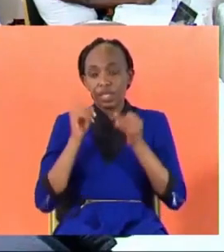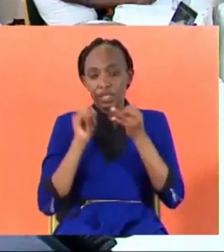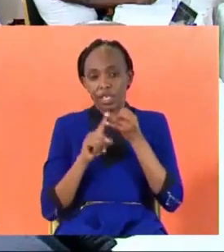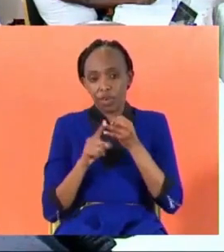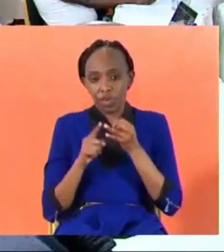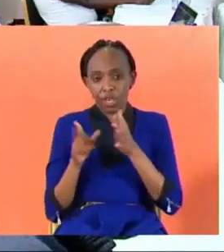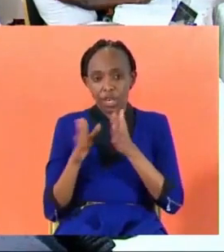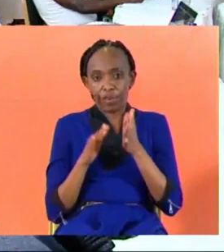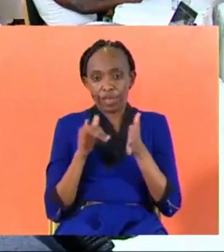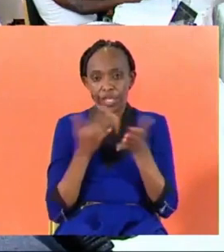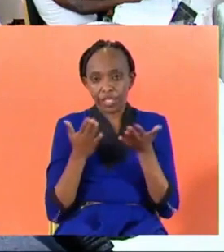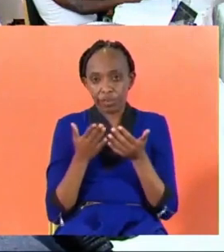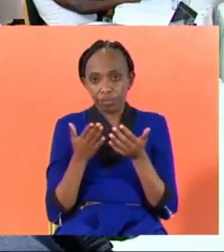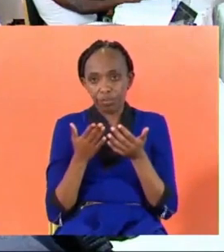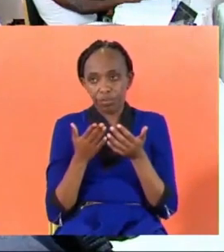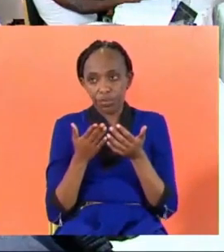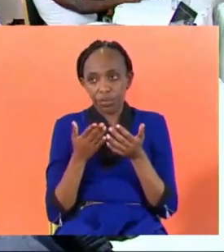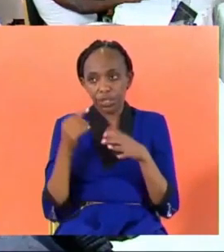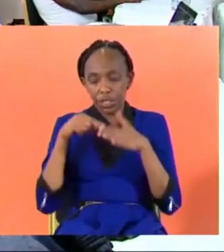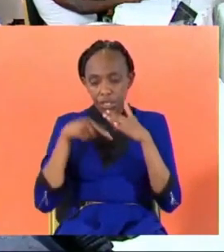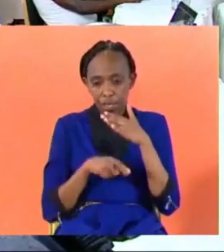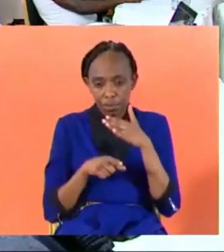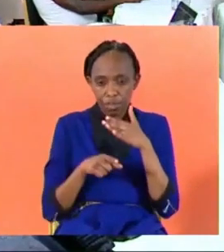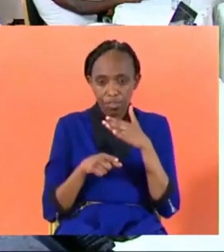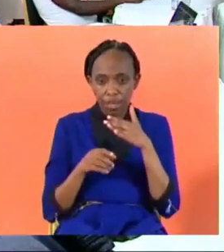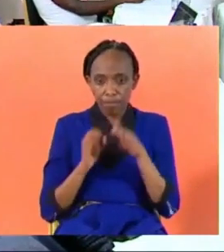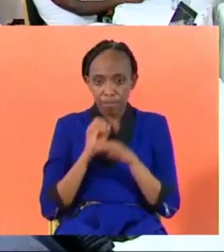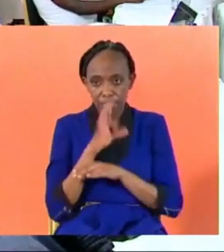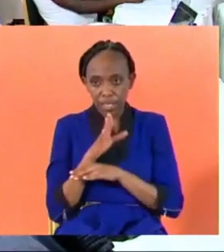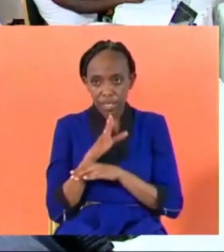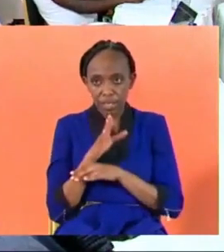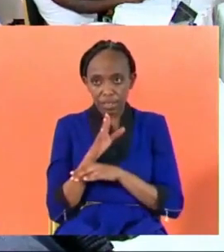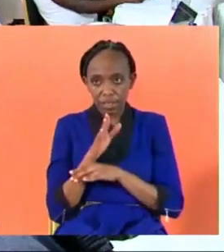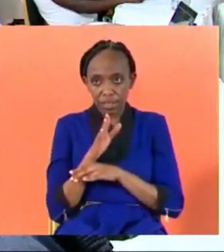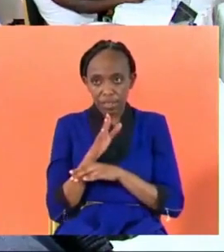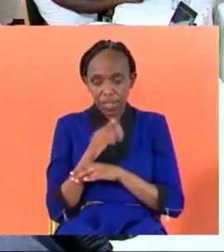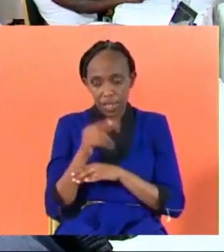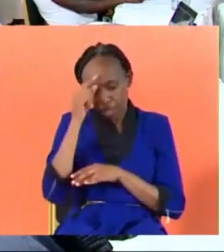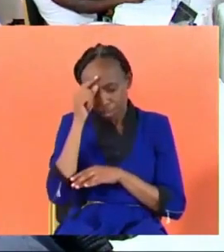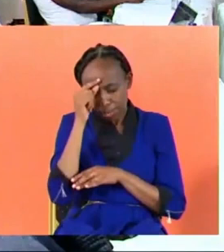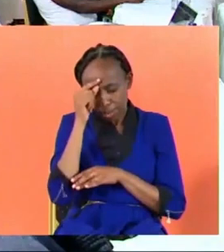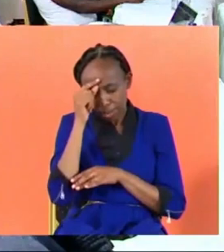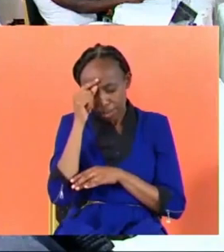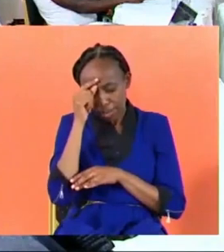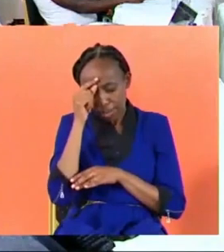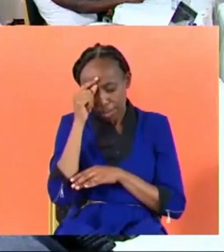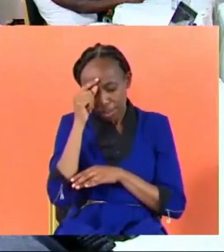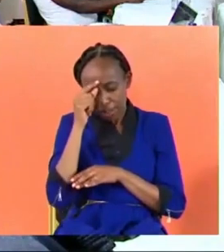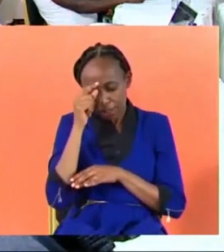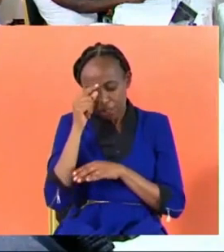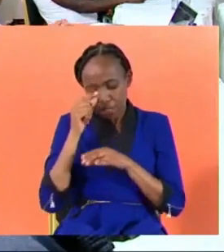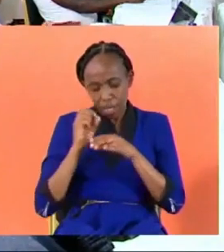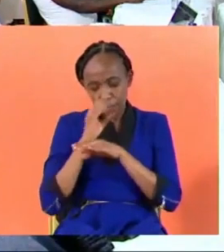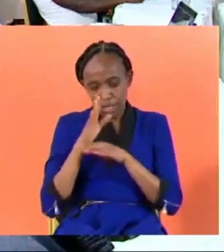is that in terms of the print media, it is the government media houses